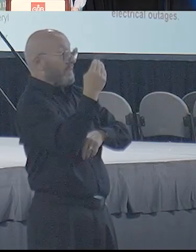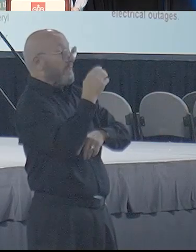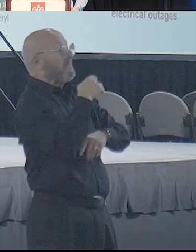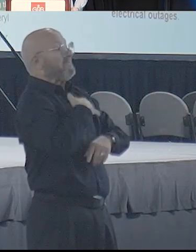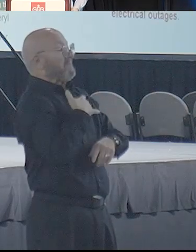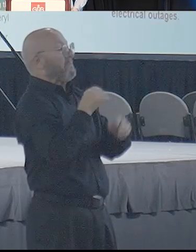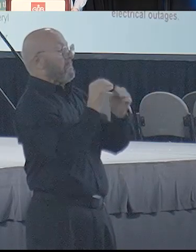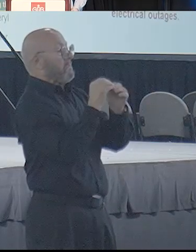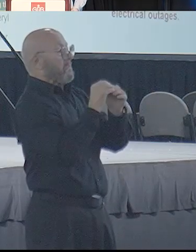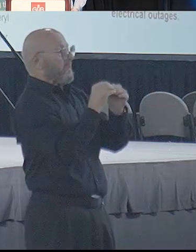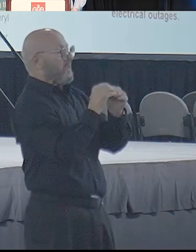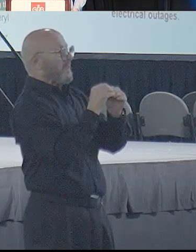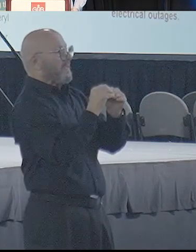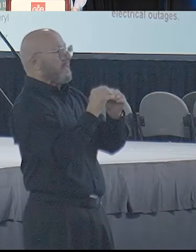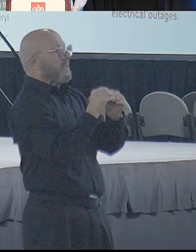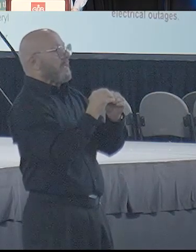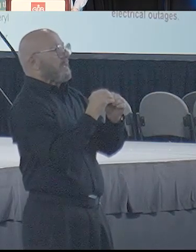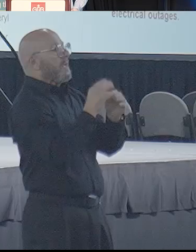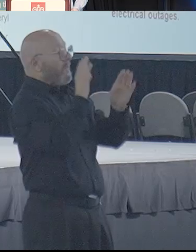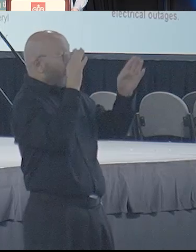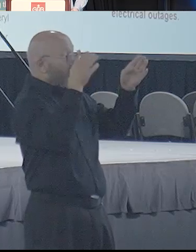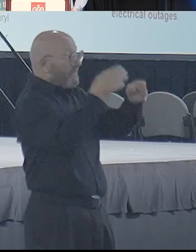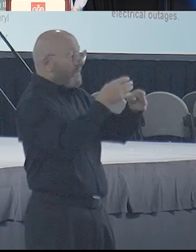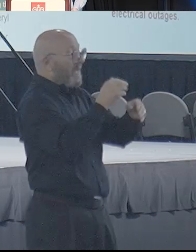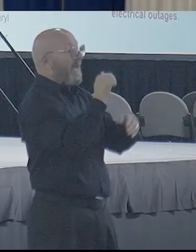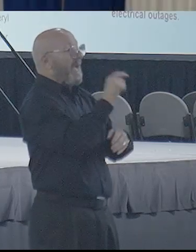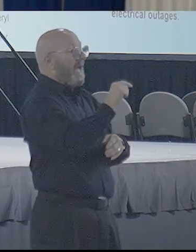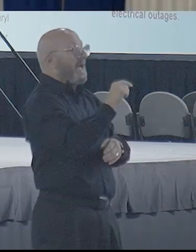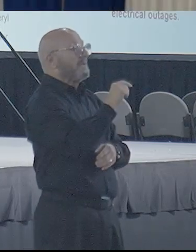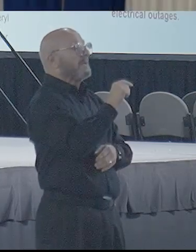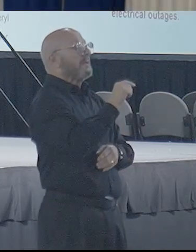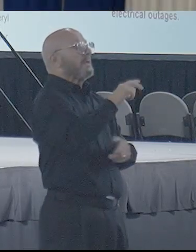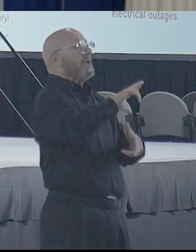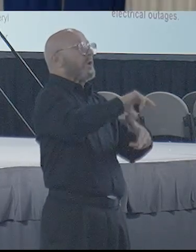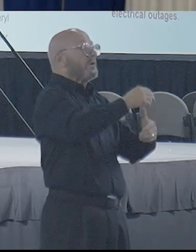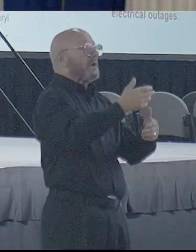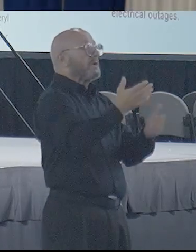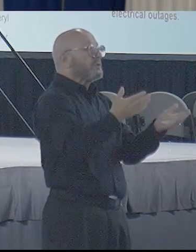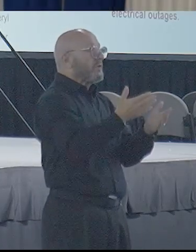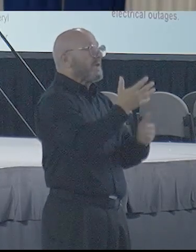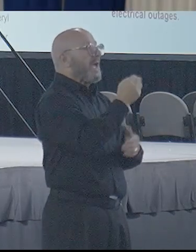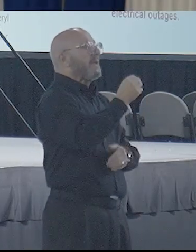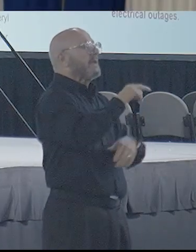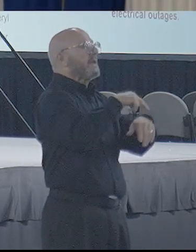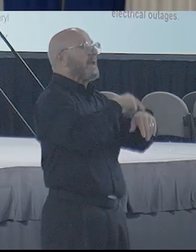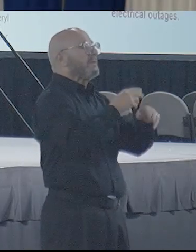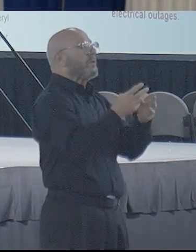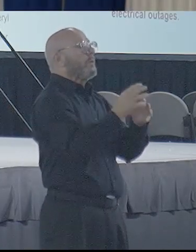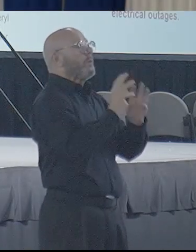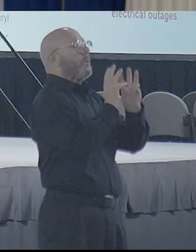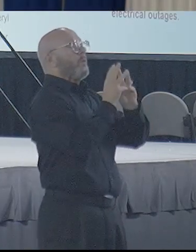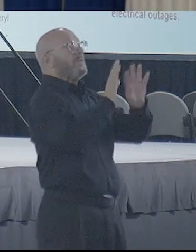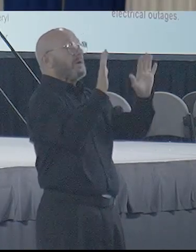been more. So it's been a focus here at the Hurricane Center and at the National Weather Service. Can we do a little bit better